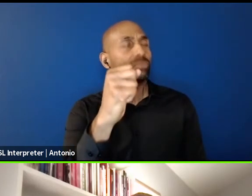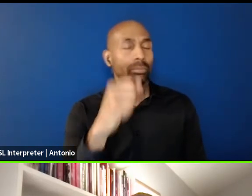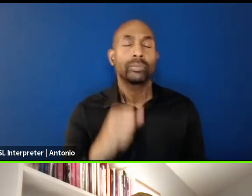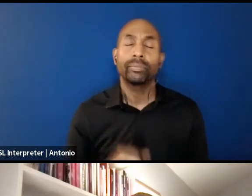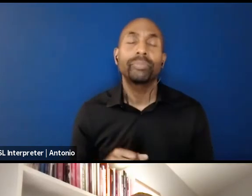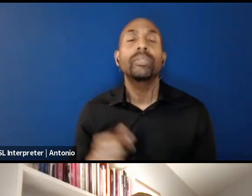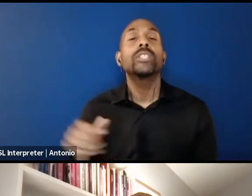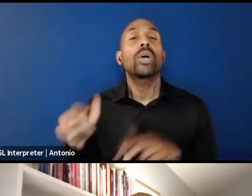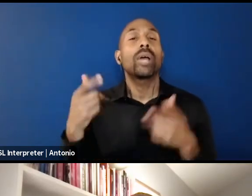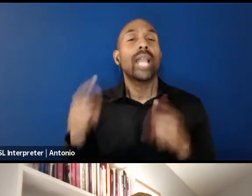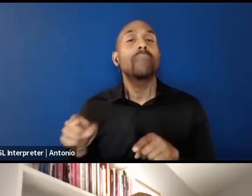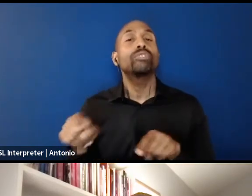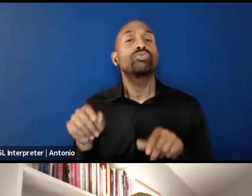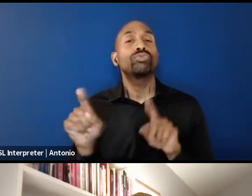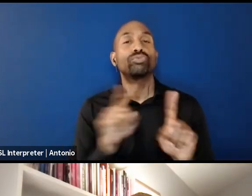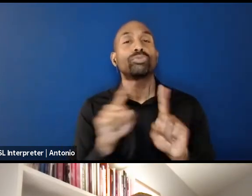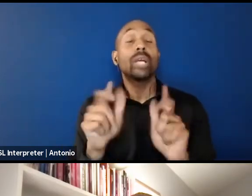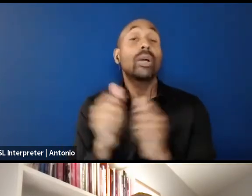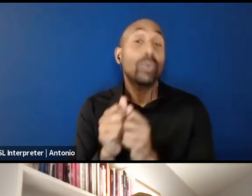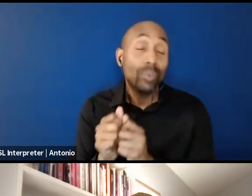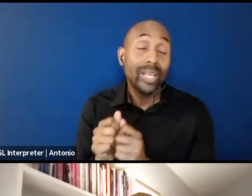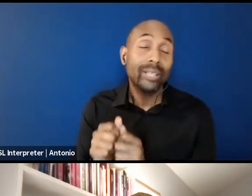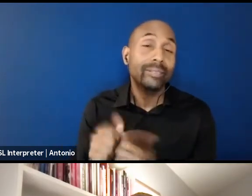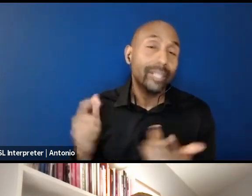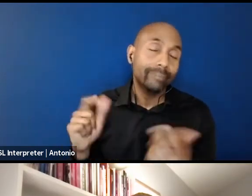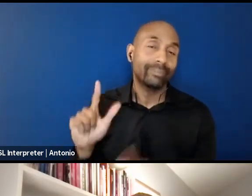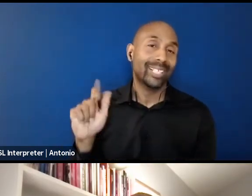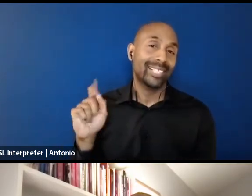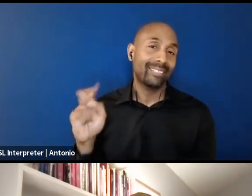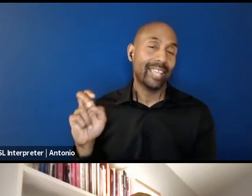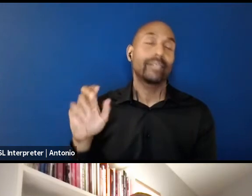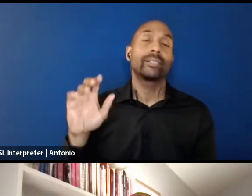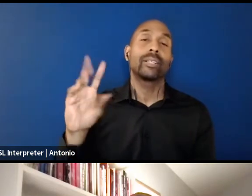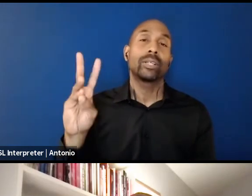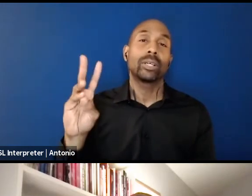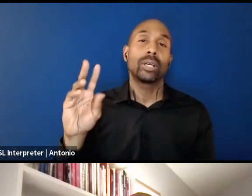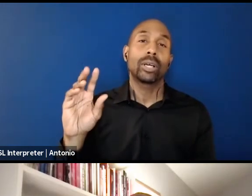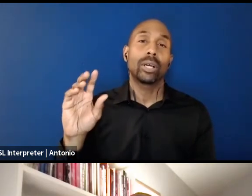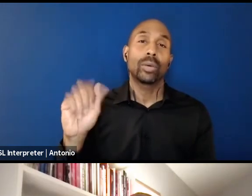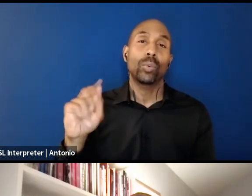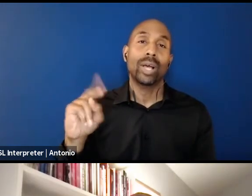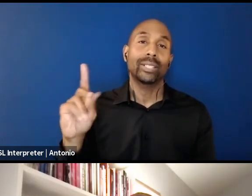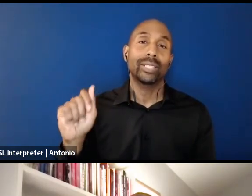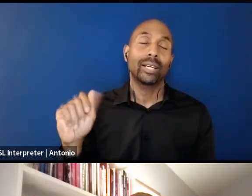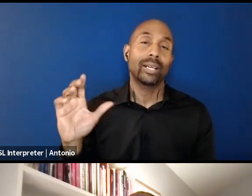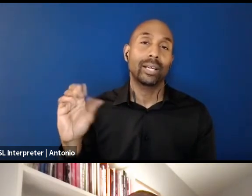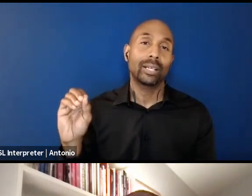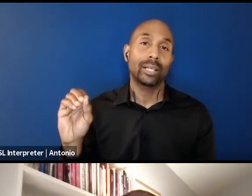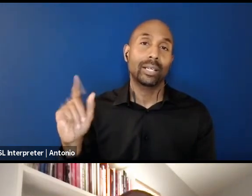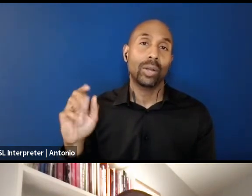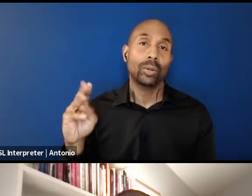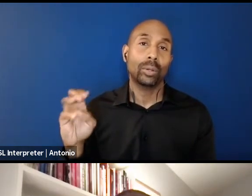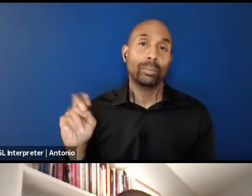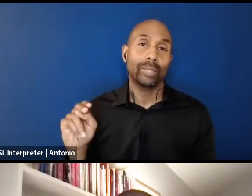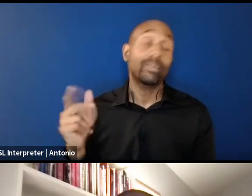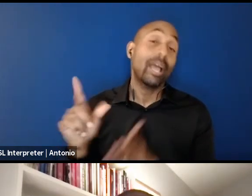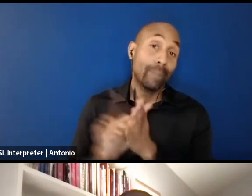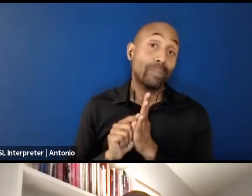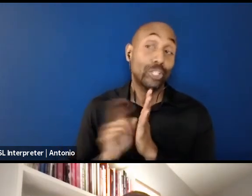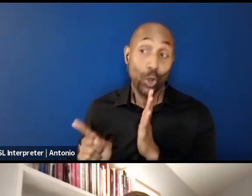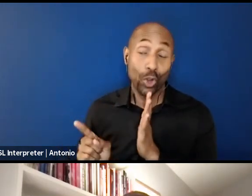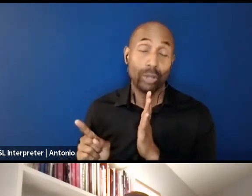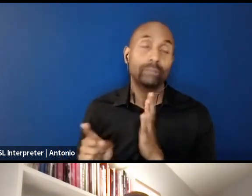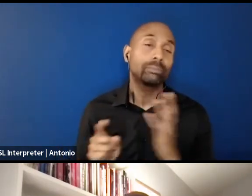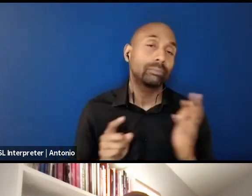Walk around with Nate and with Wanda Coleman, the late Wanda Coleman, who I'd also been able to publish and got in trouble for doing, in